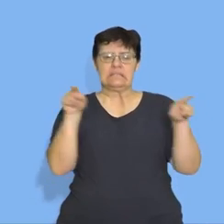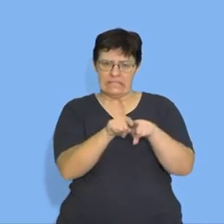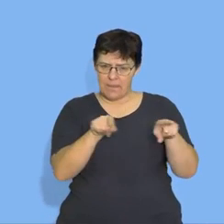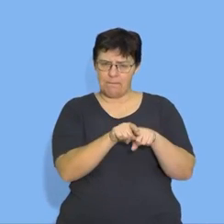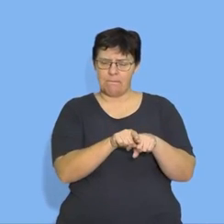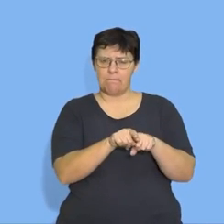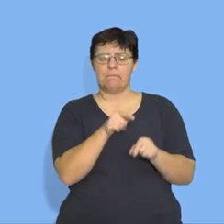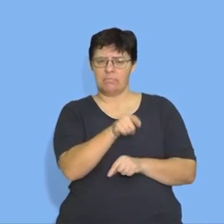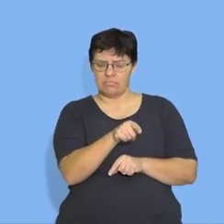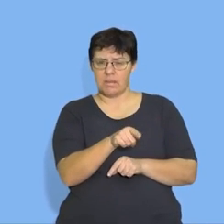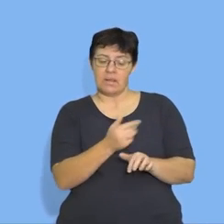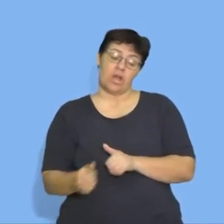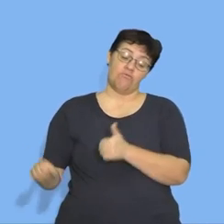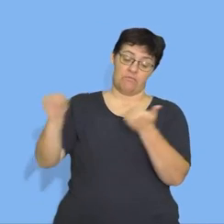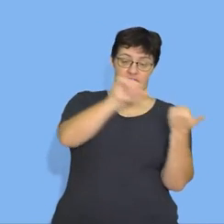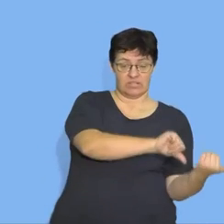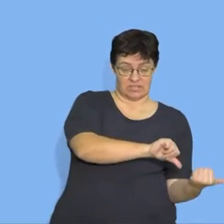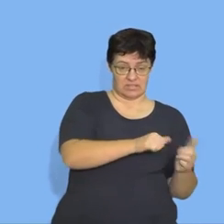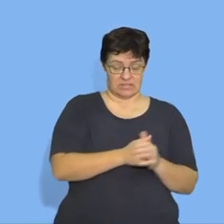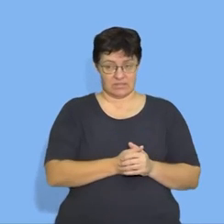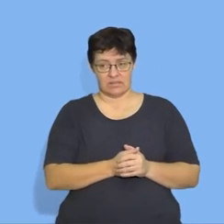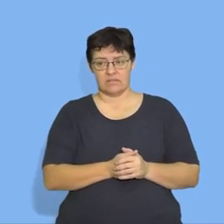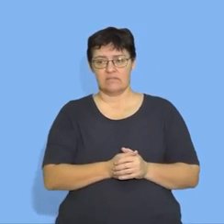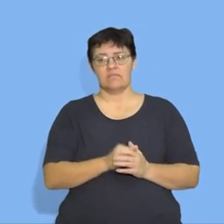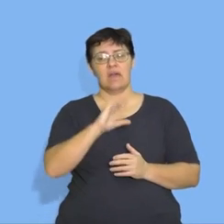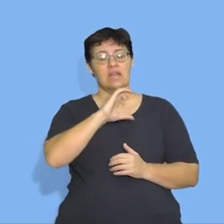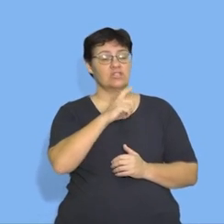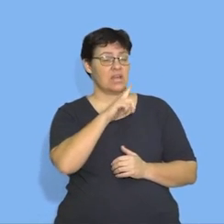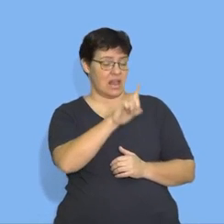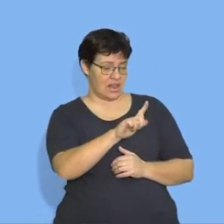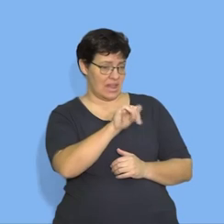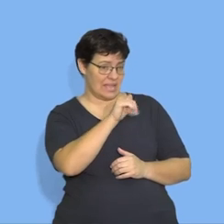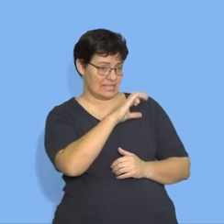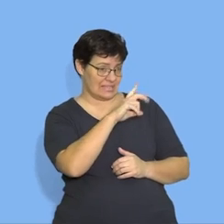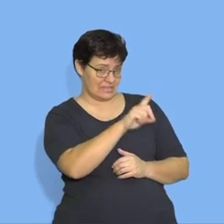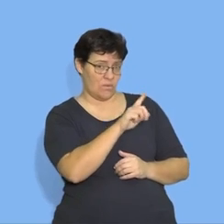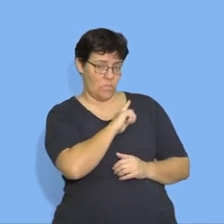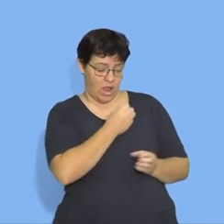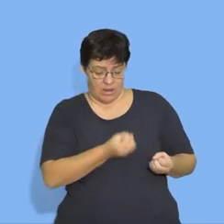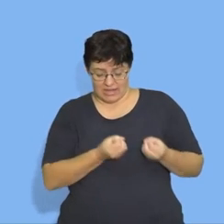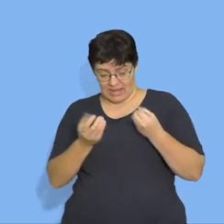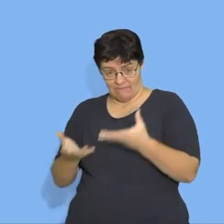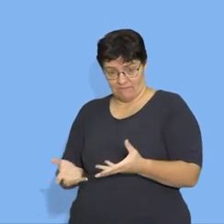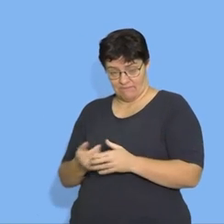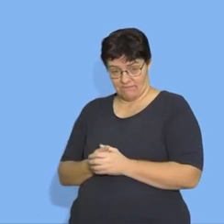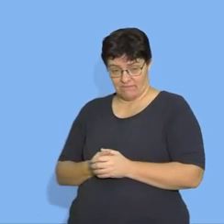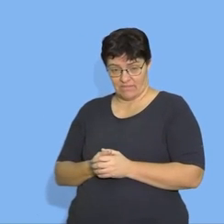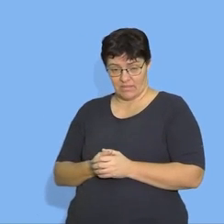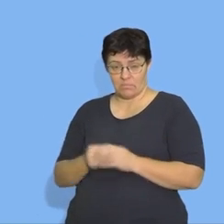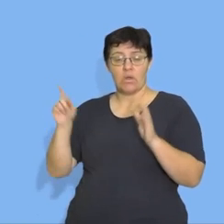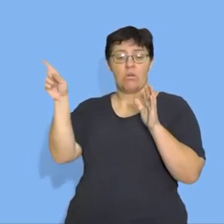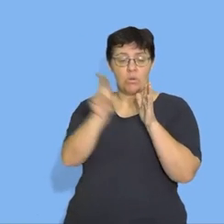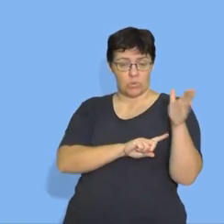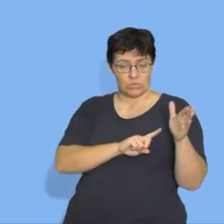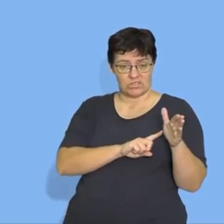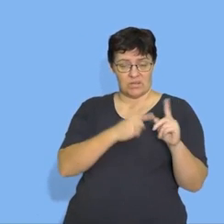reverse reaction, now, if HCl is an acid because it is a proton donor, when it loses